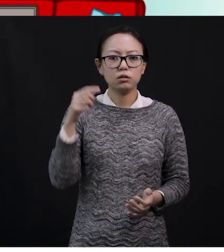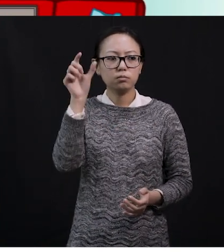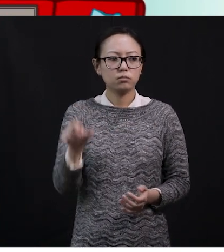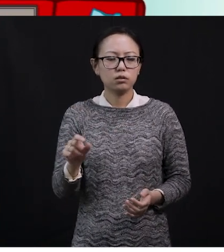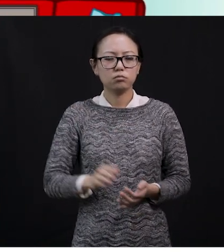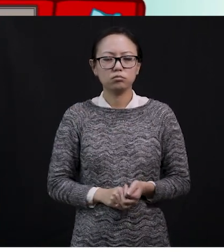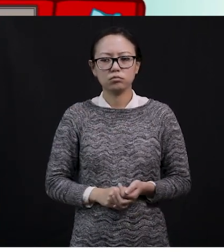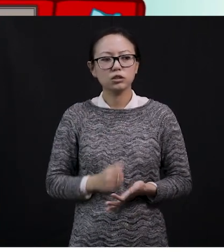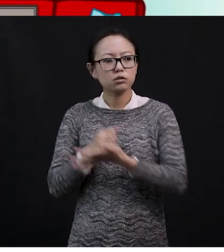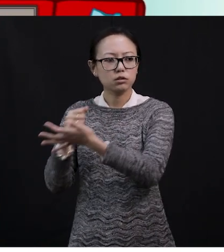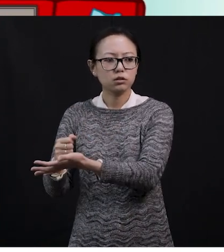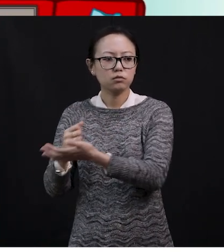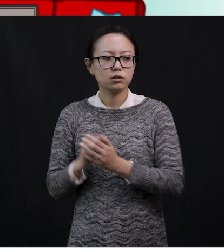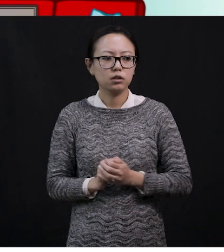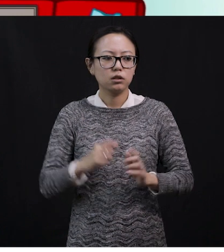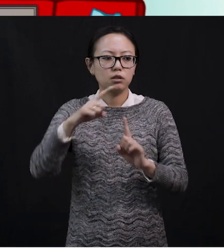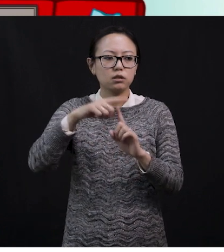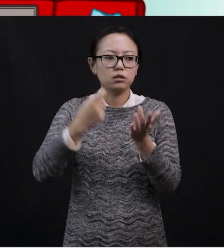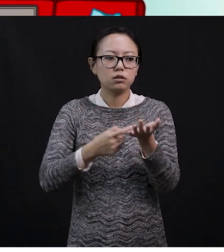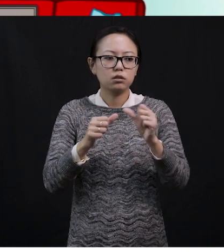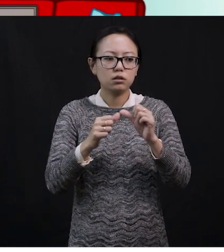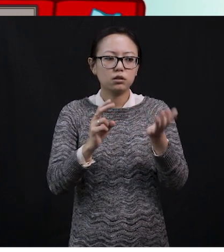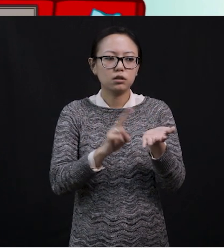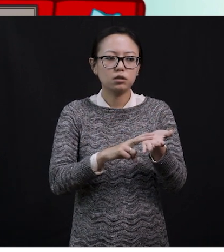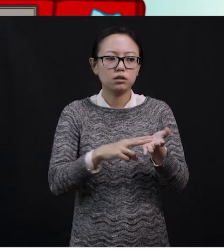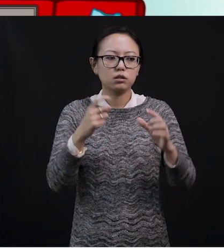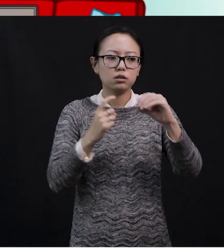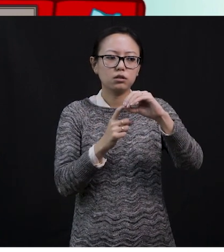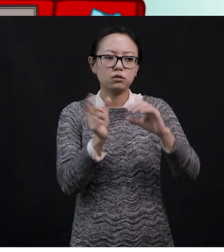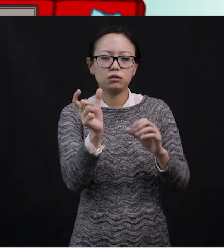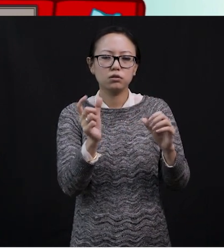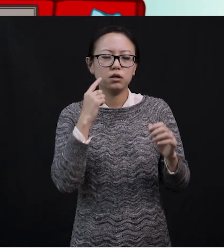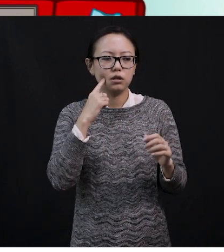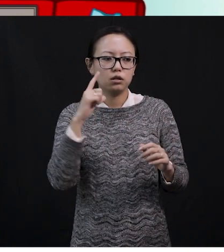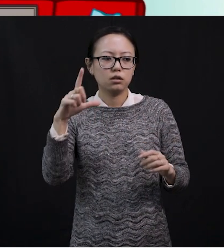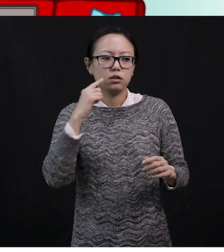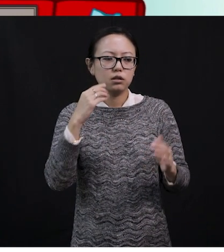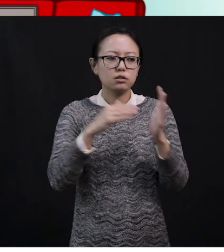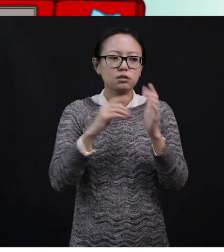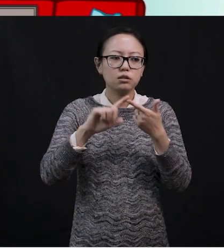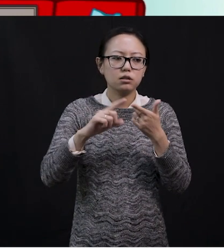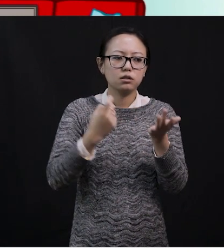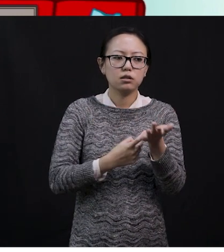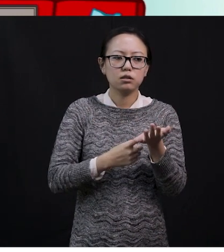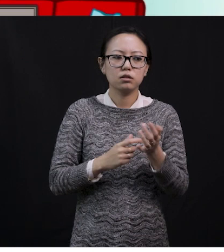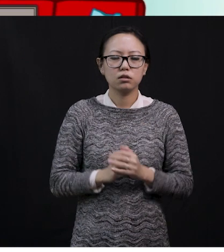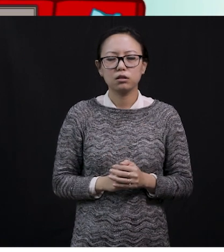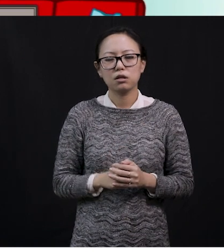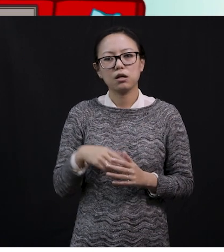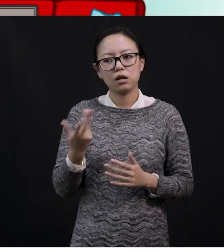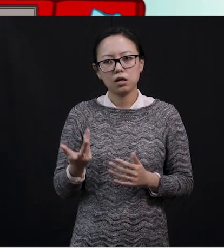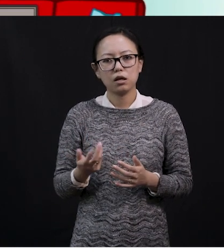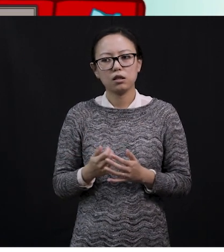and sleep as essential. Now, he also prescribed this tonic and tranquilizer in order to calm him